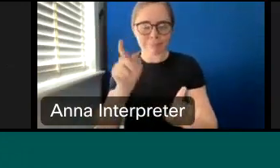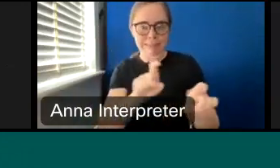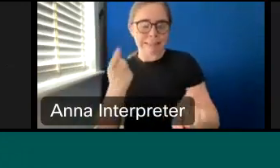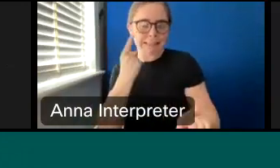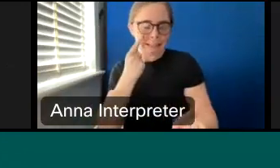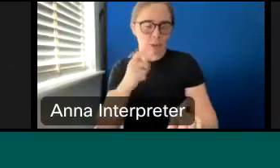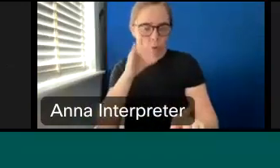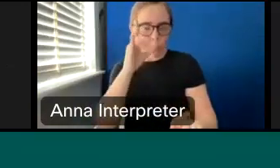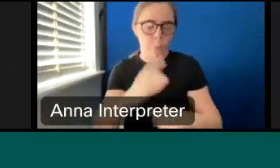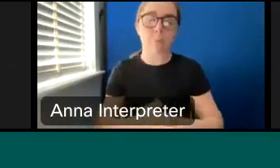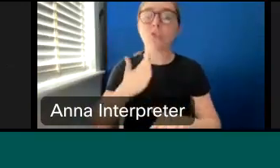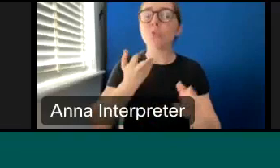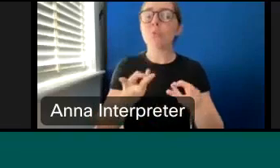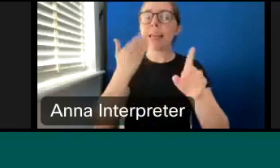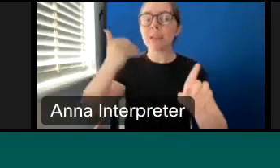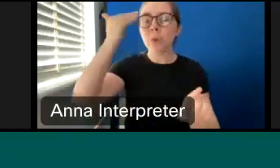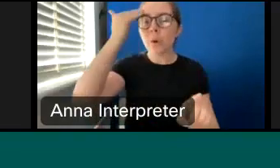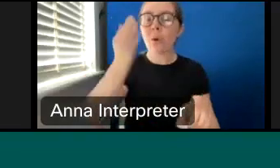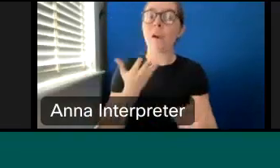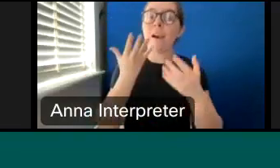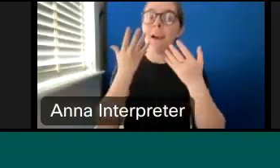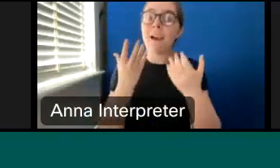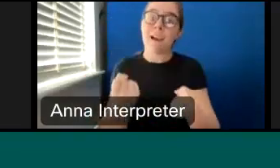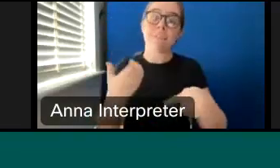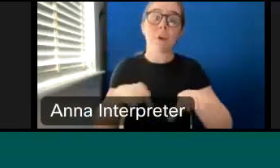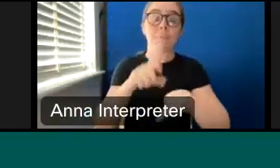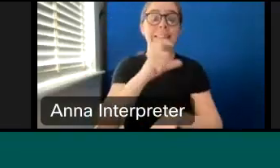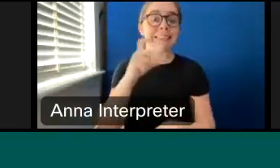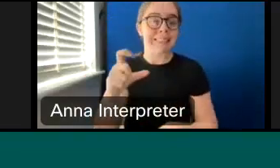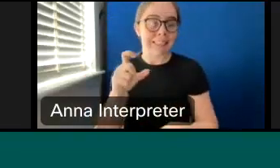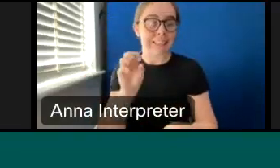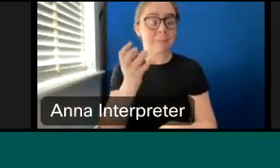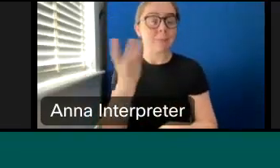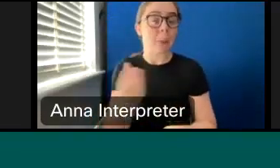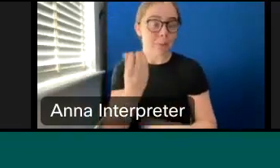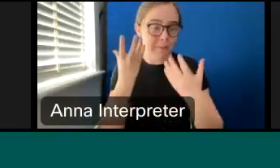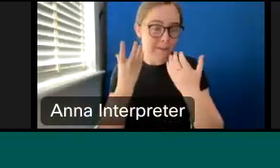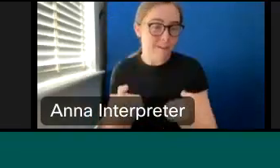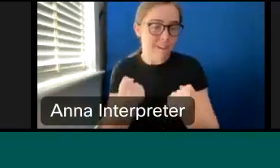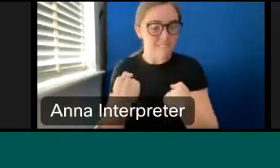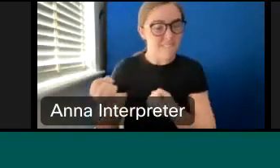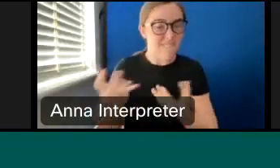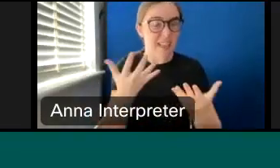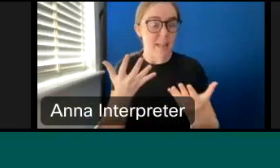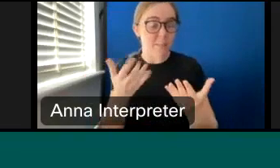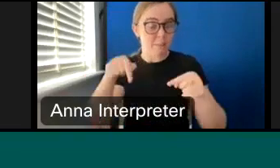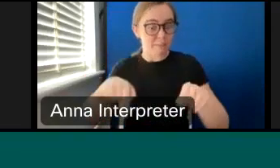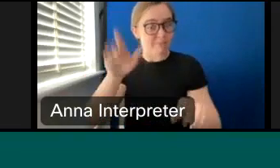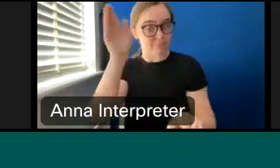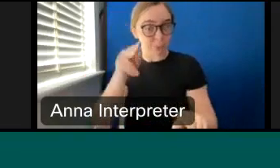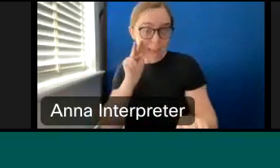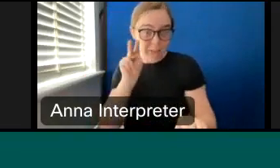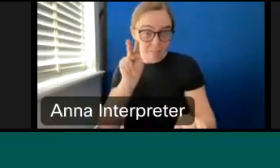presentations. Just want to let you know that we also have closed captions text available on this